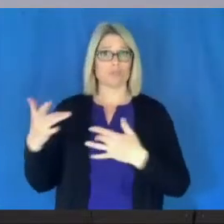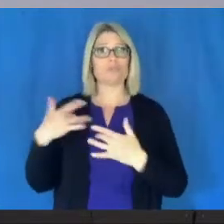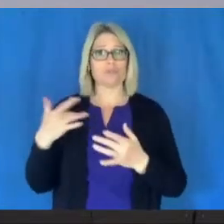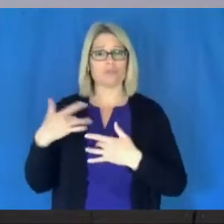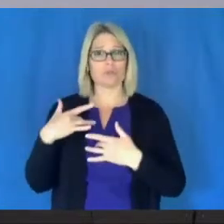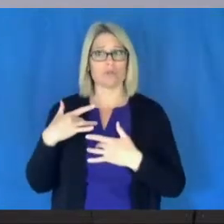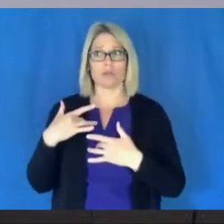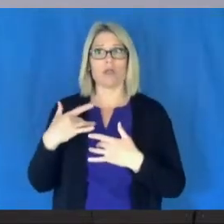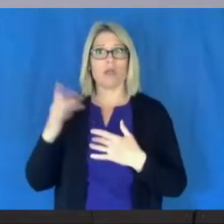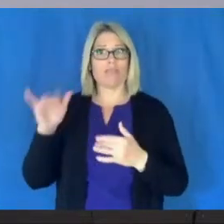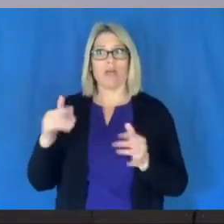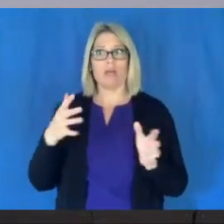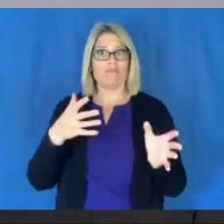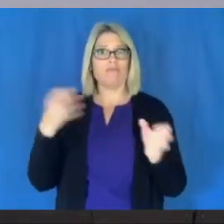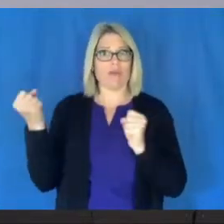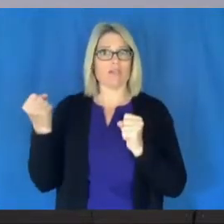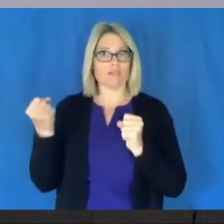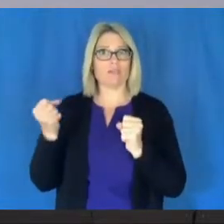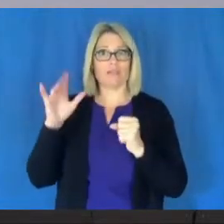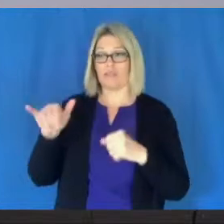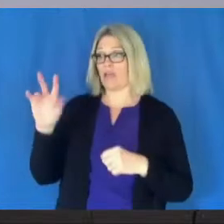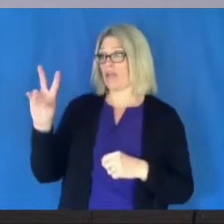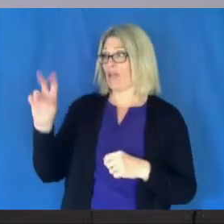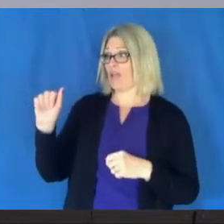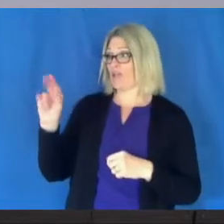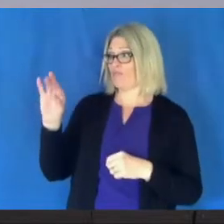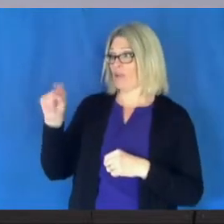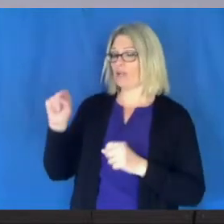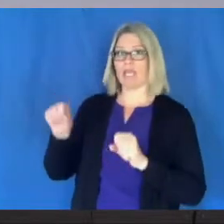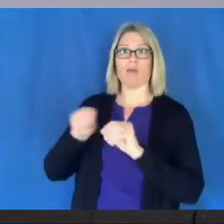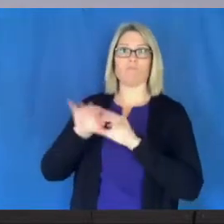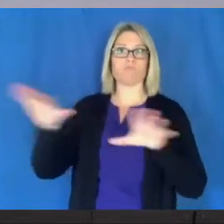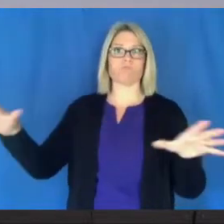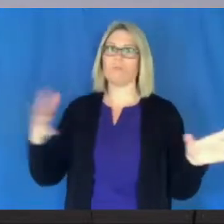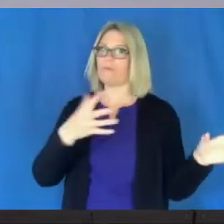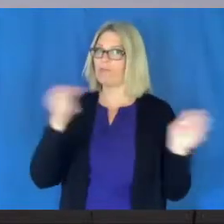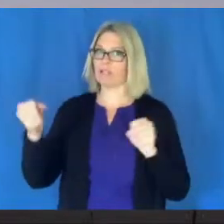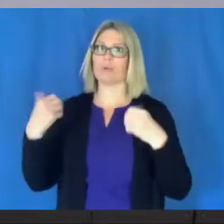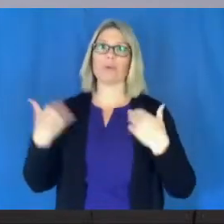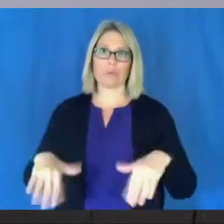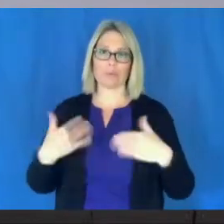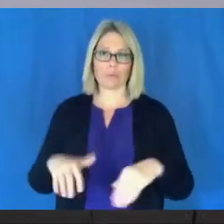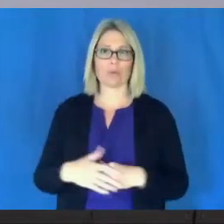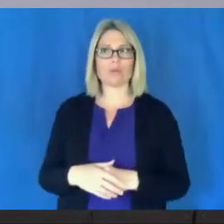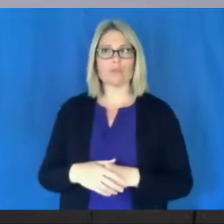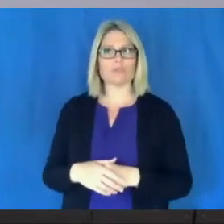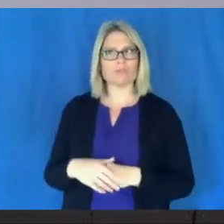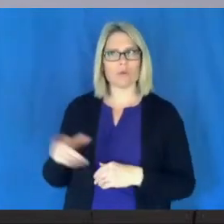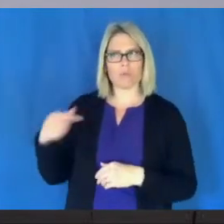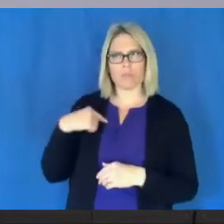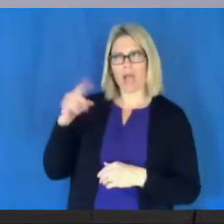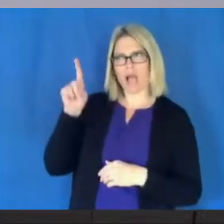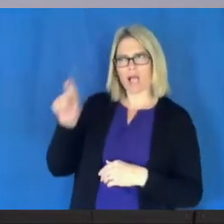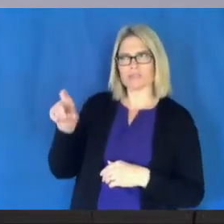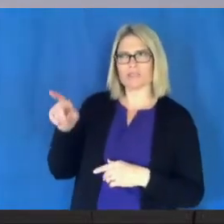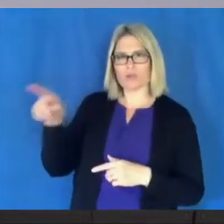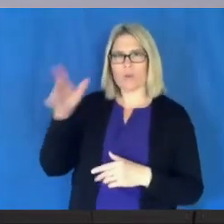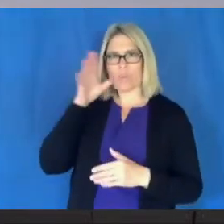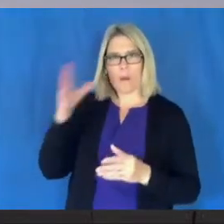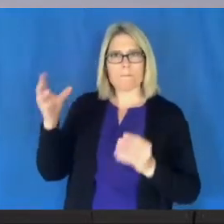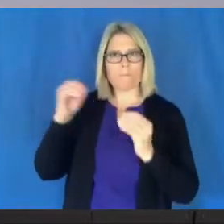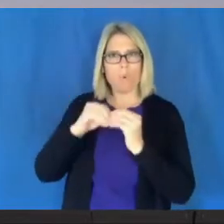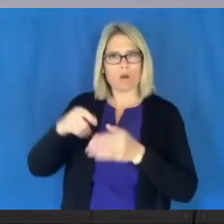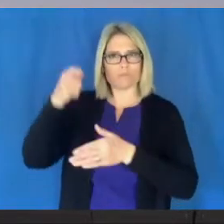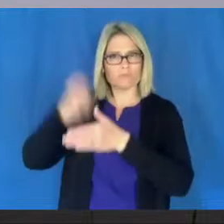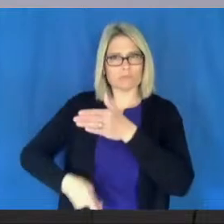quickly variants in particular can spread. So I'm wondering if you're looking at increasing penalties or fines